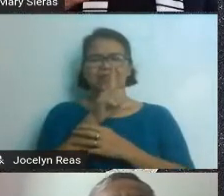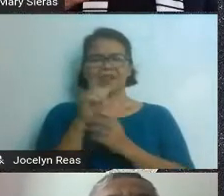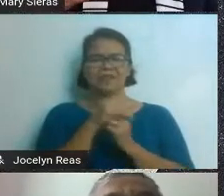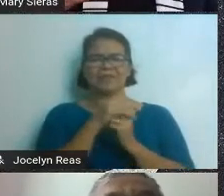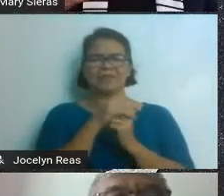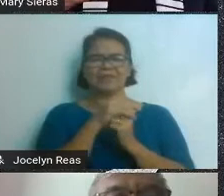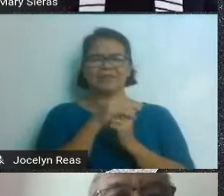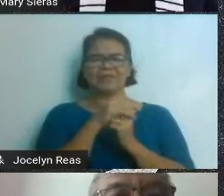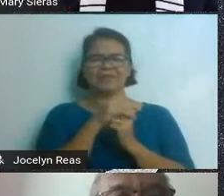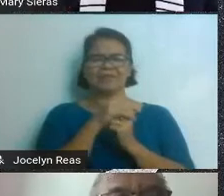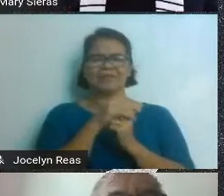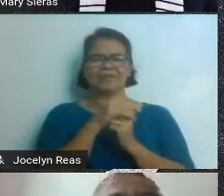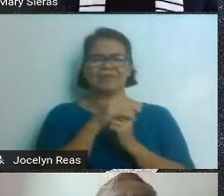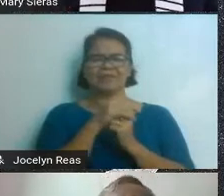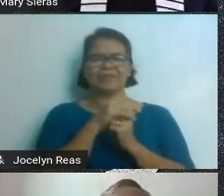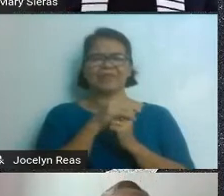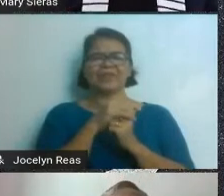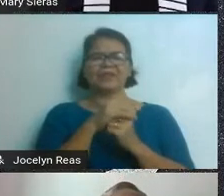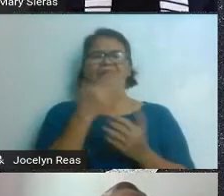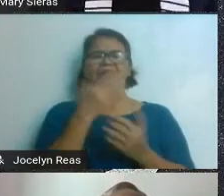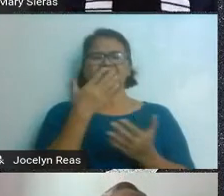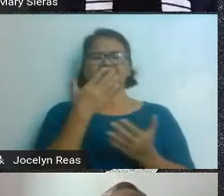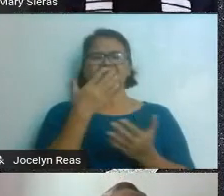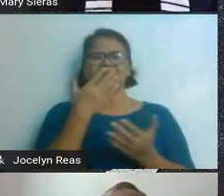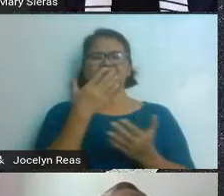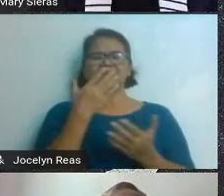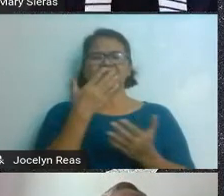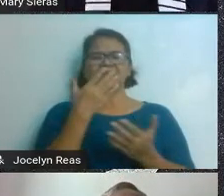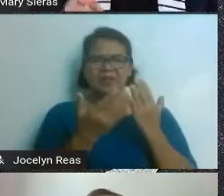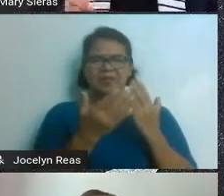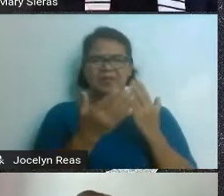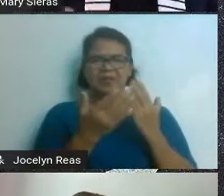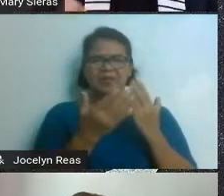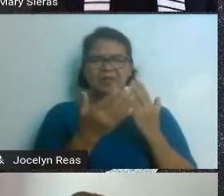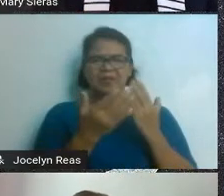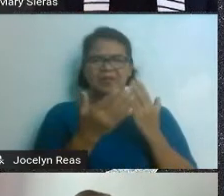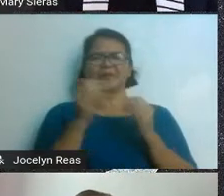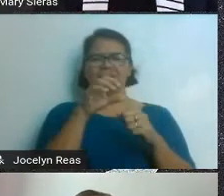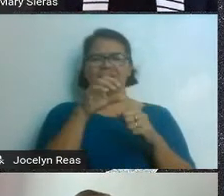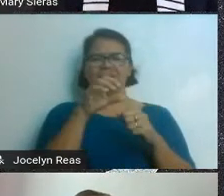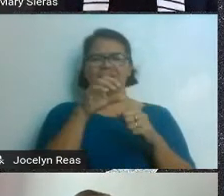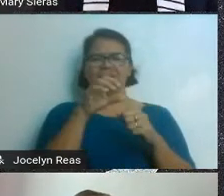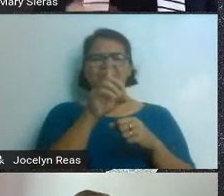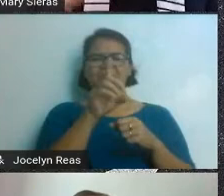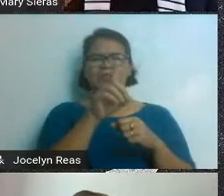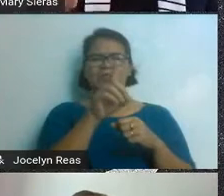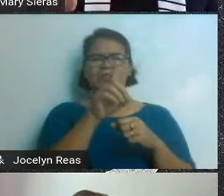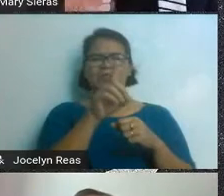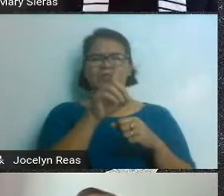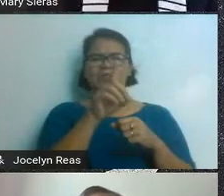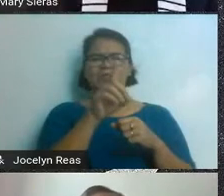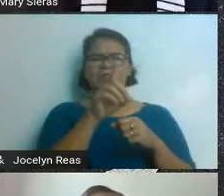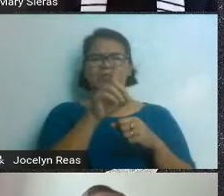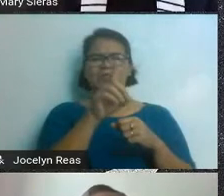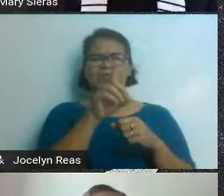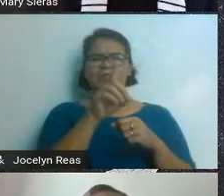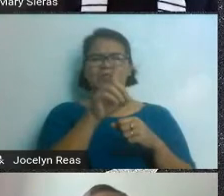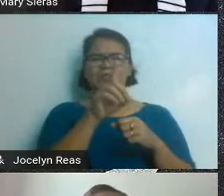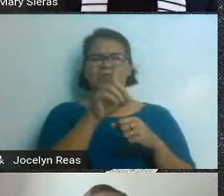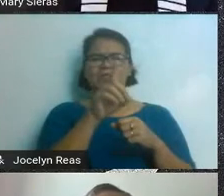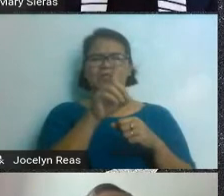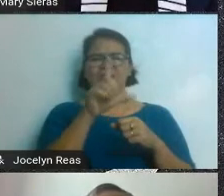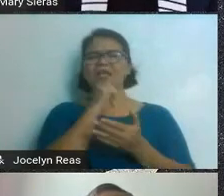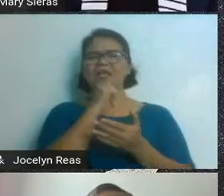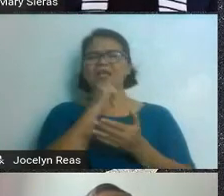tayo everyday nag-face-to-face. Pero si teacher po, a senior high school teacher po, may question number regarding